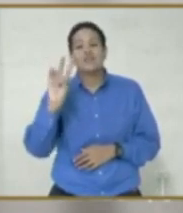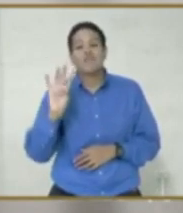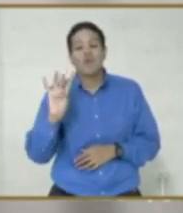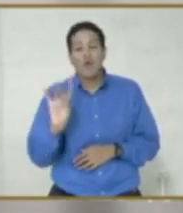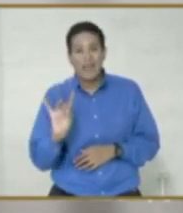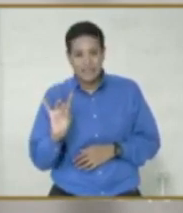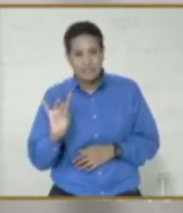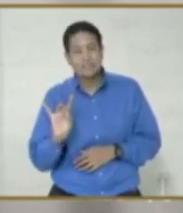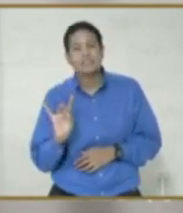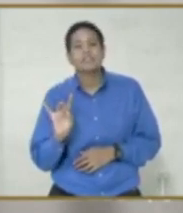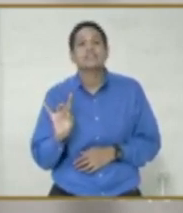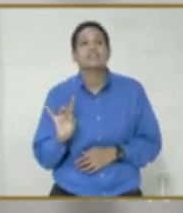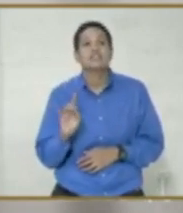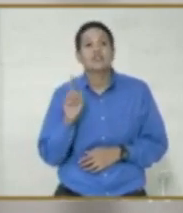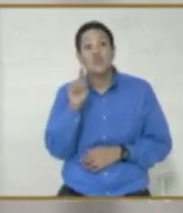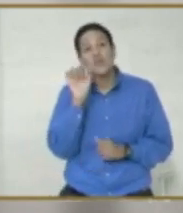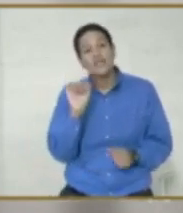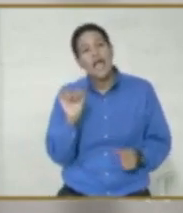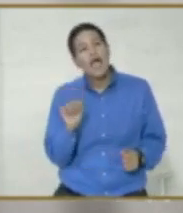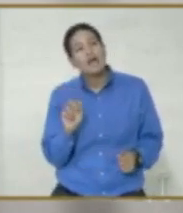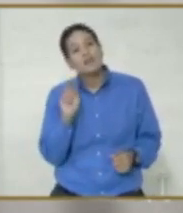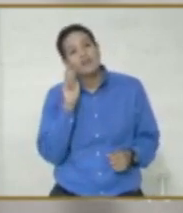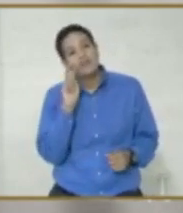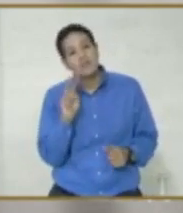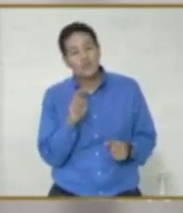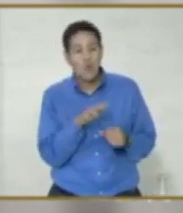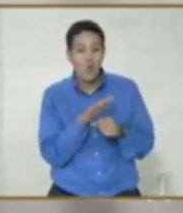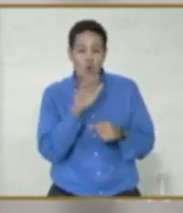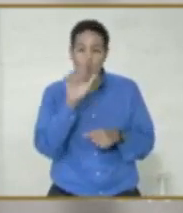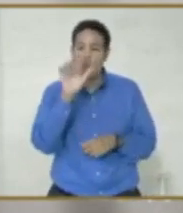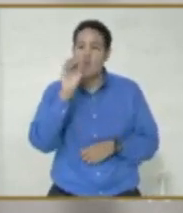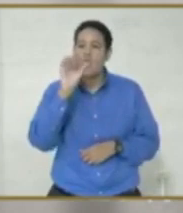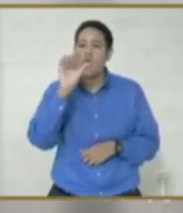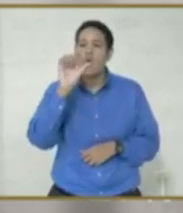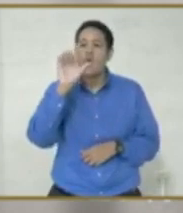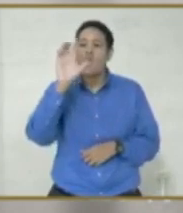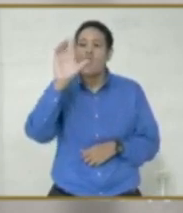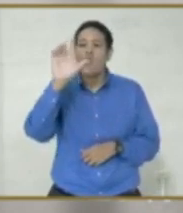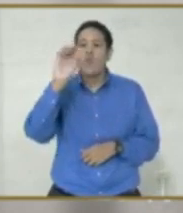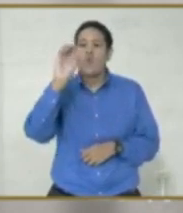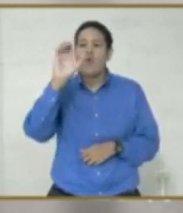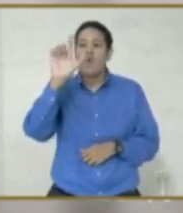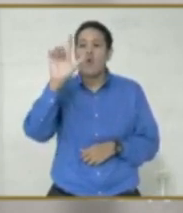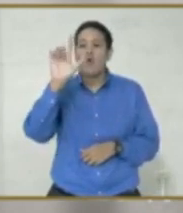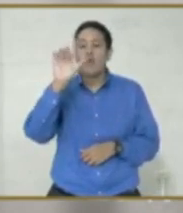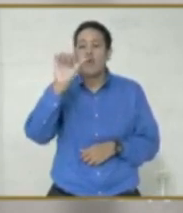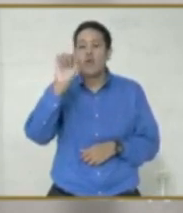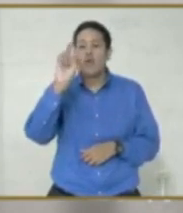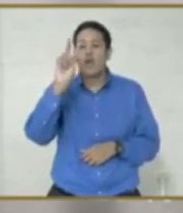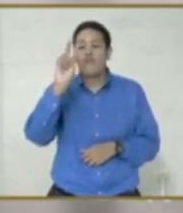876-618-8248. Of course, you can always visit Local Gov Jamaica. That's